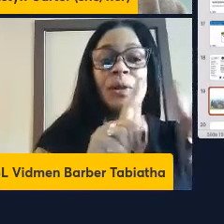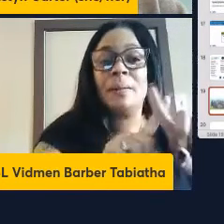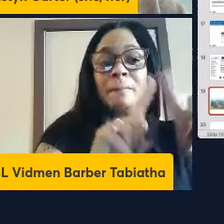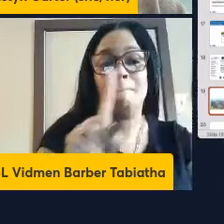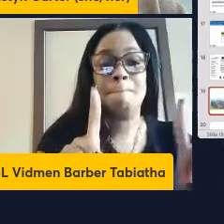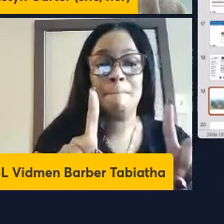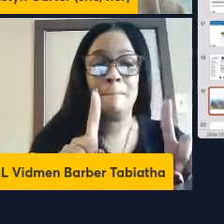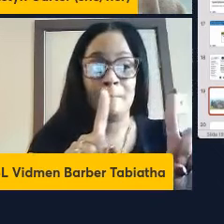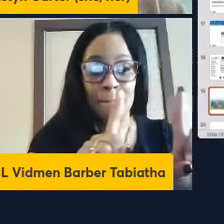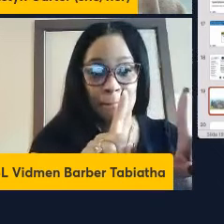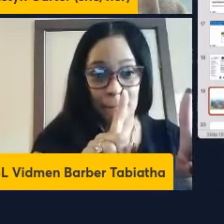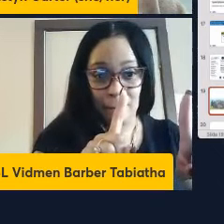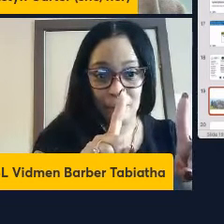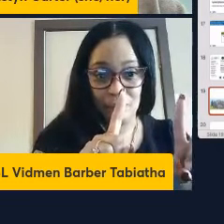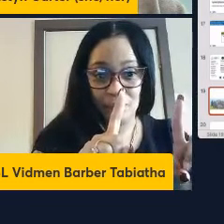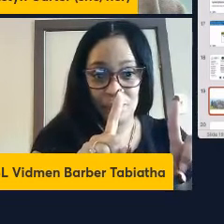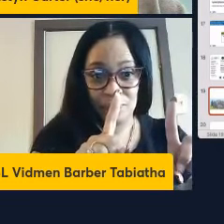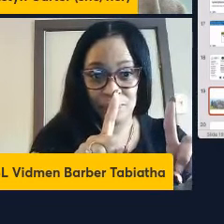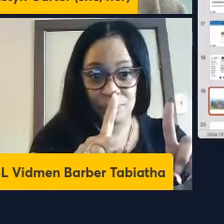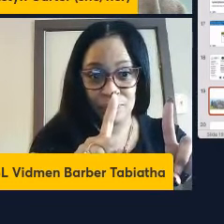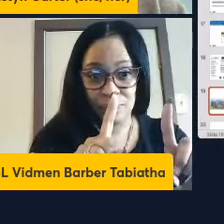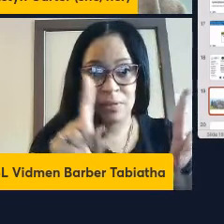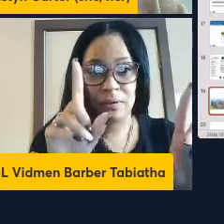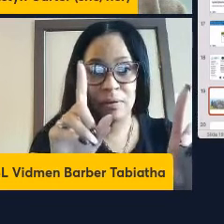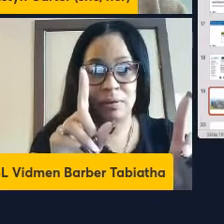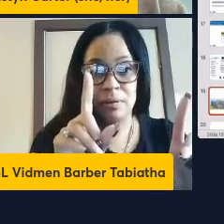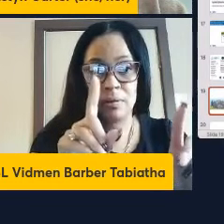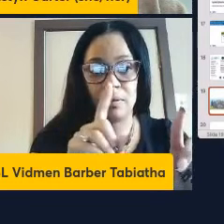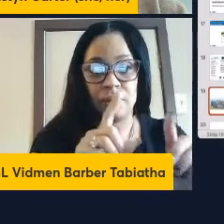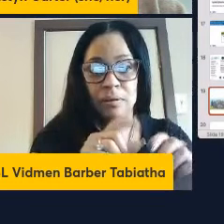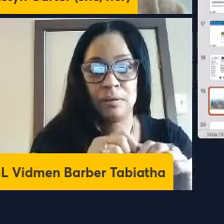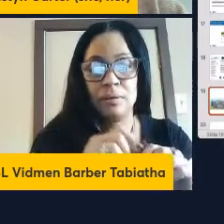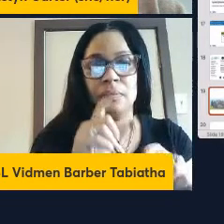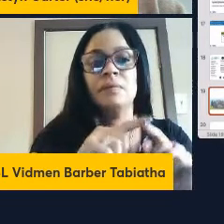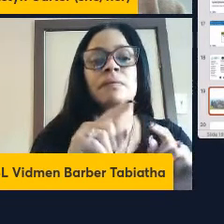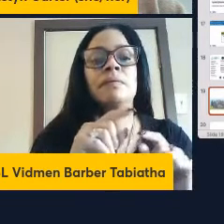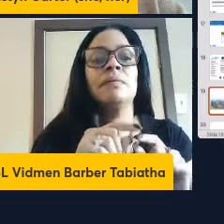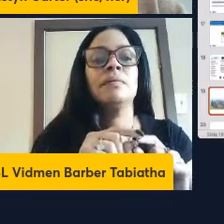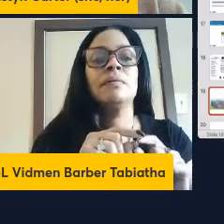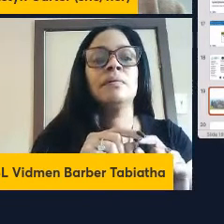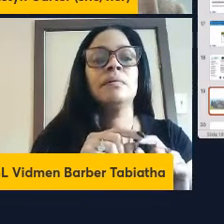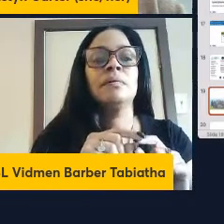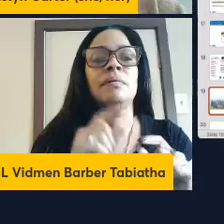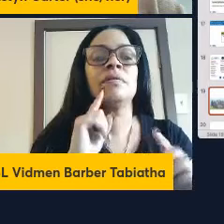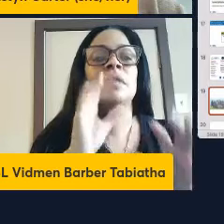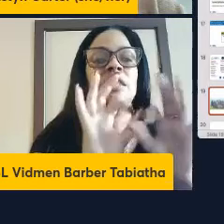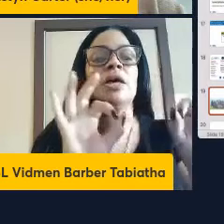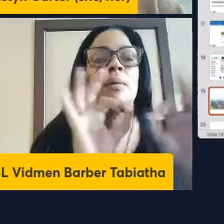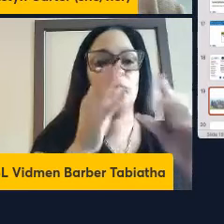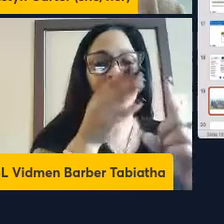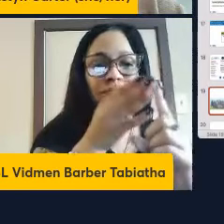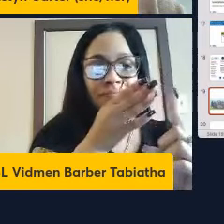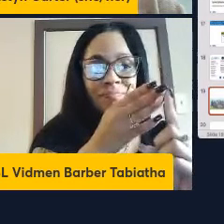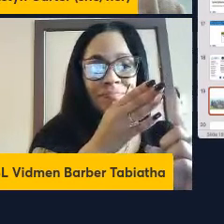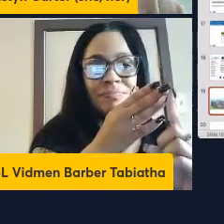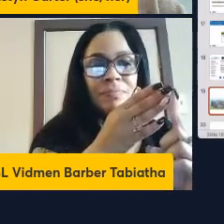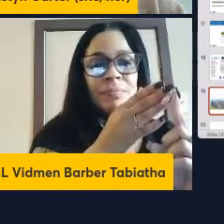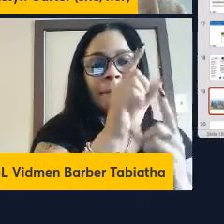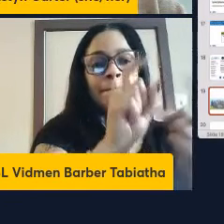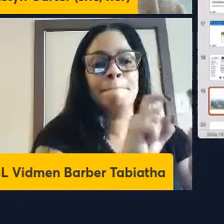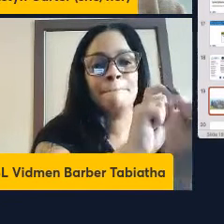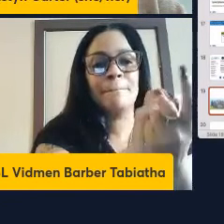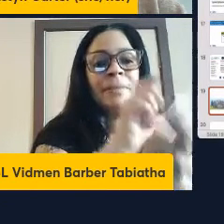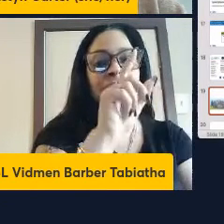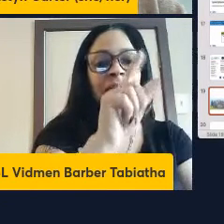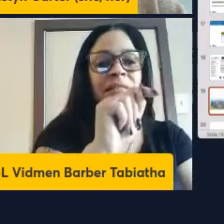might have been a, I guess, in terms of conclusions that I would draw from this, you know, potentially the importance of particular T